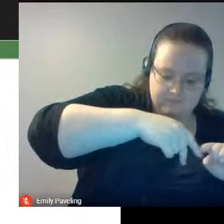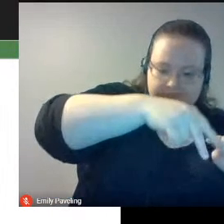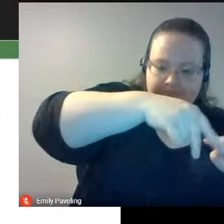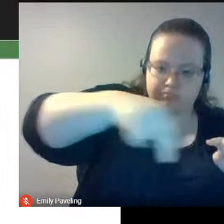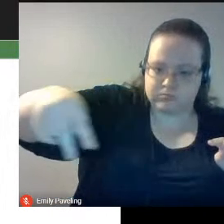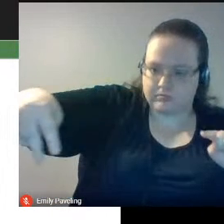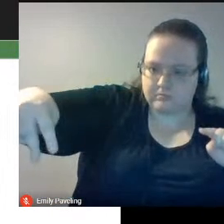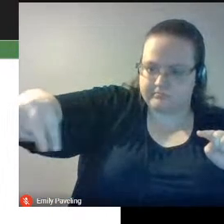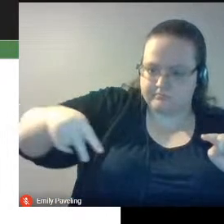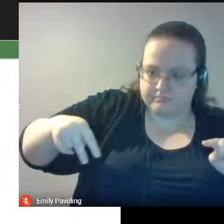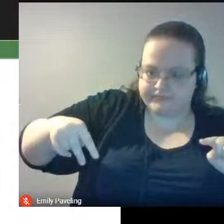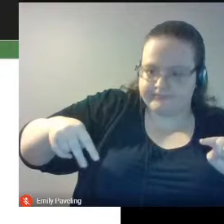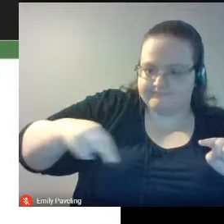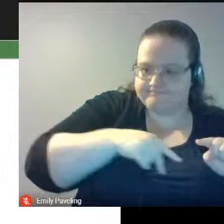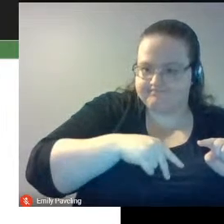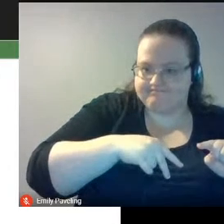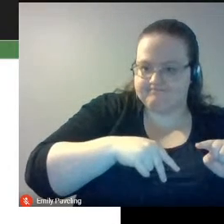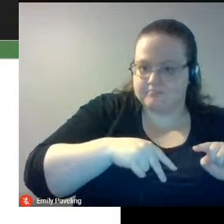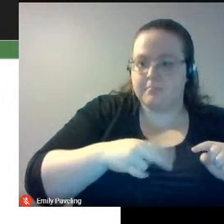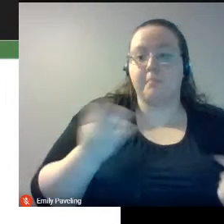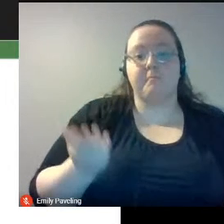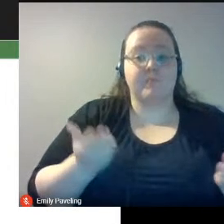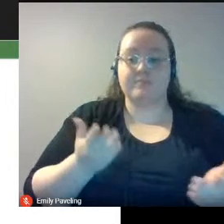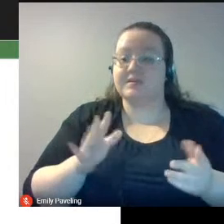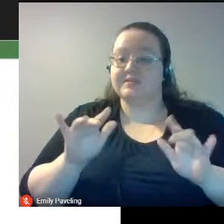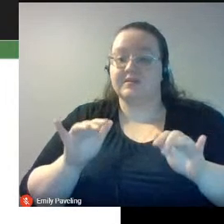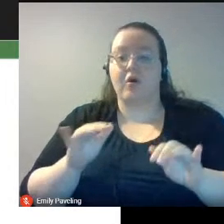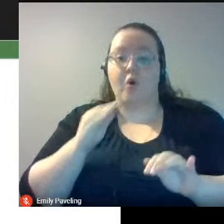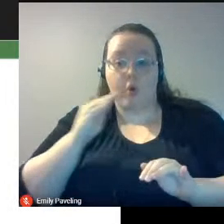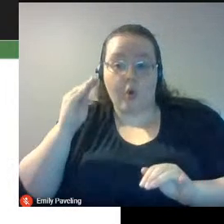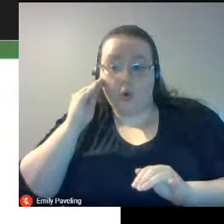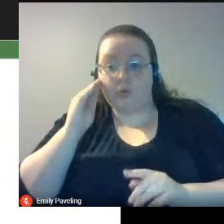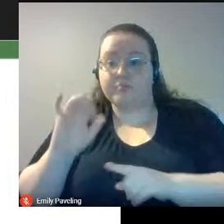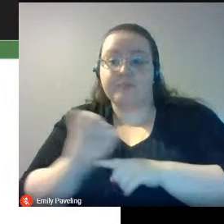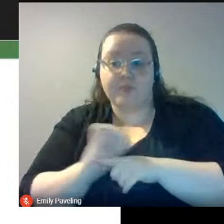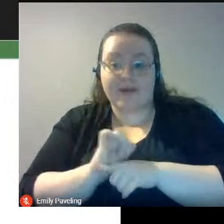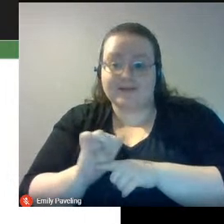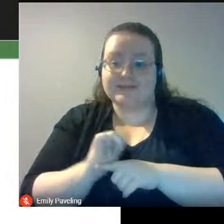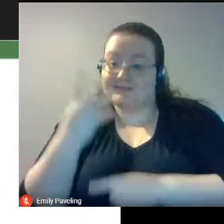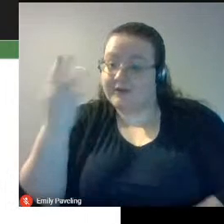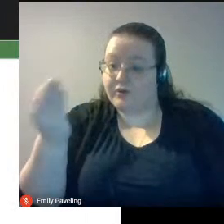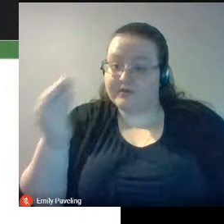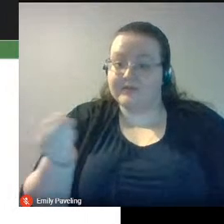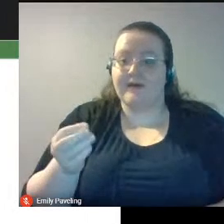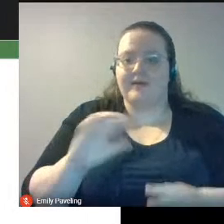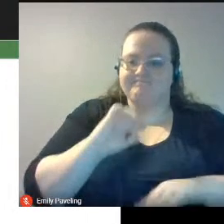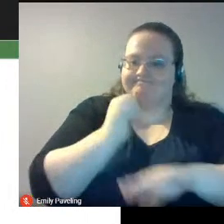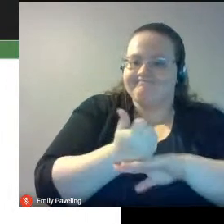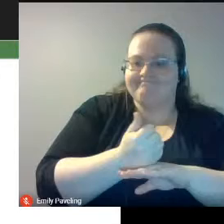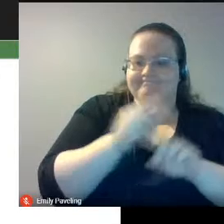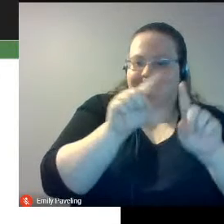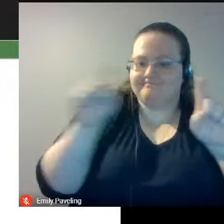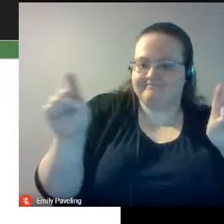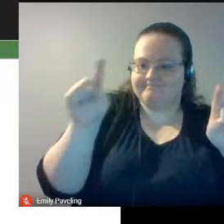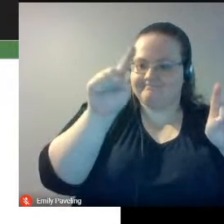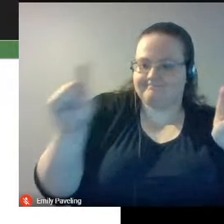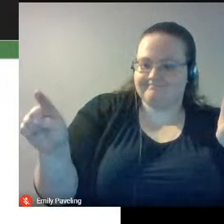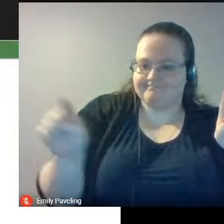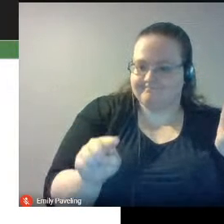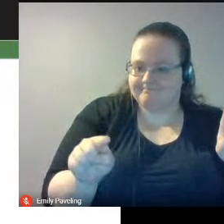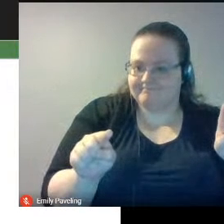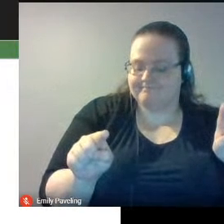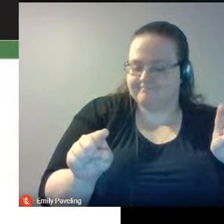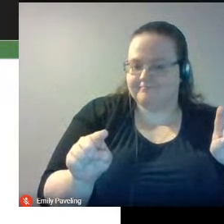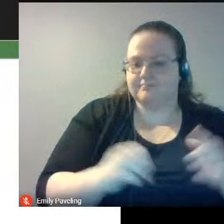decals may look like. Try to make sure that your children are up to date with all recommended vaccines, including